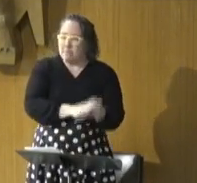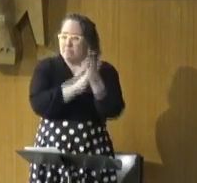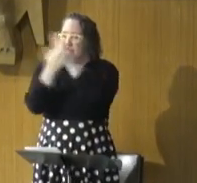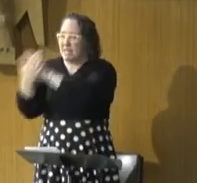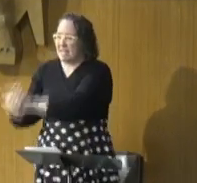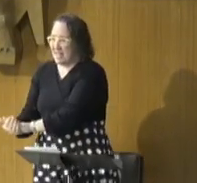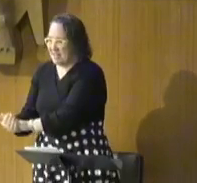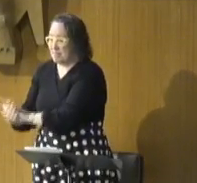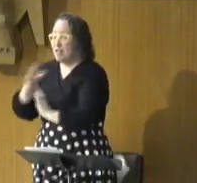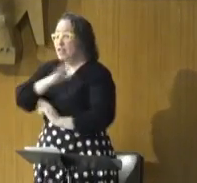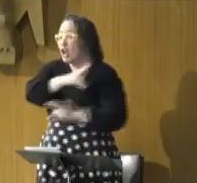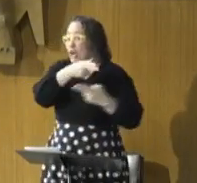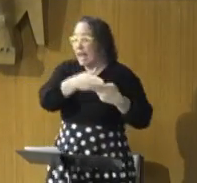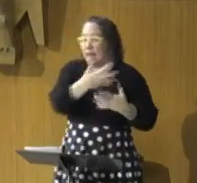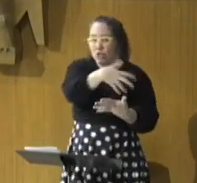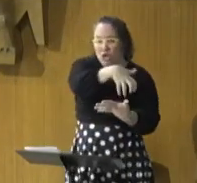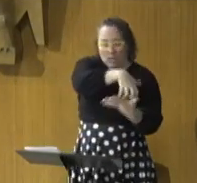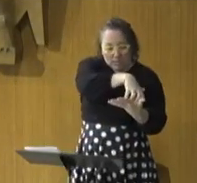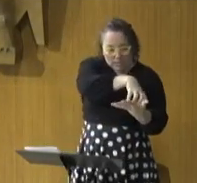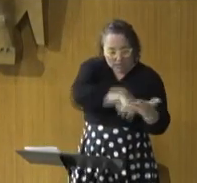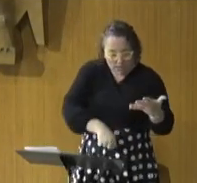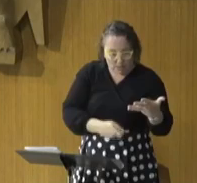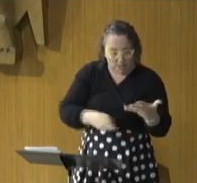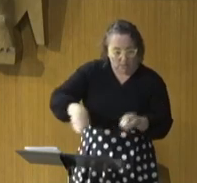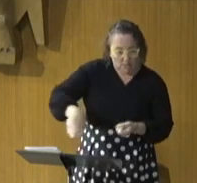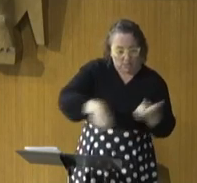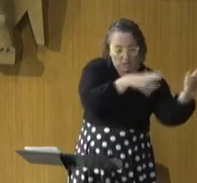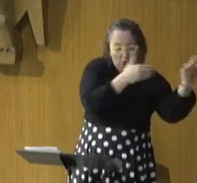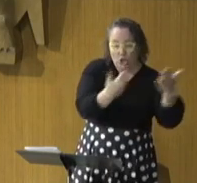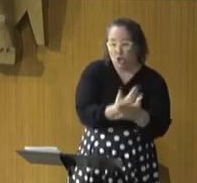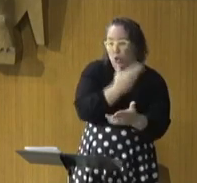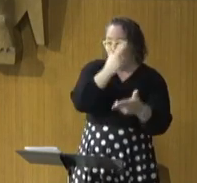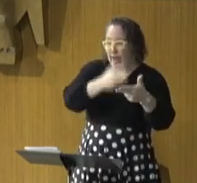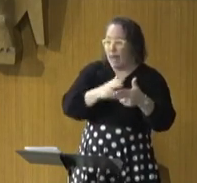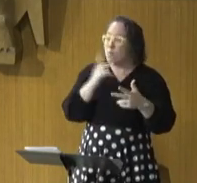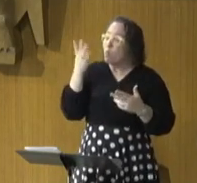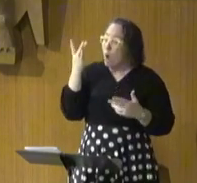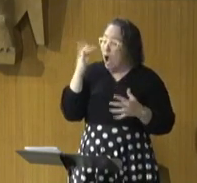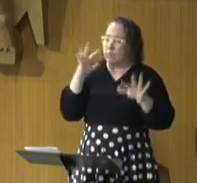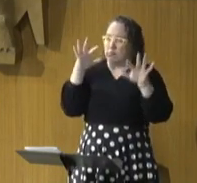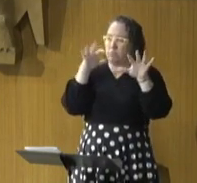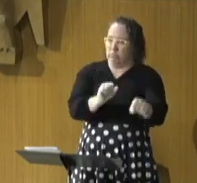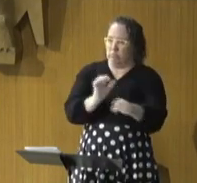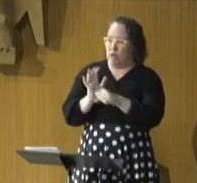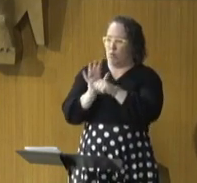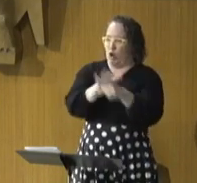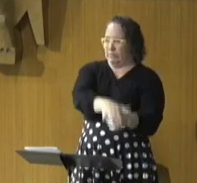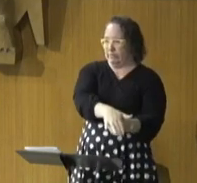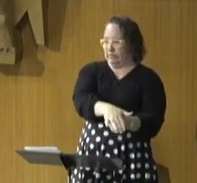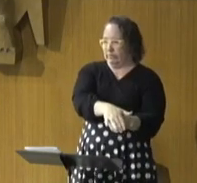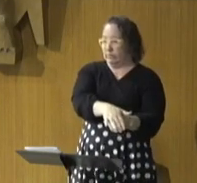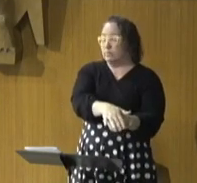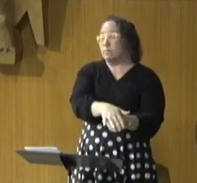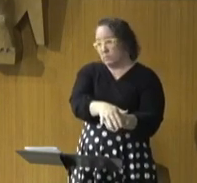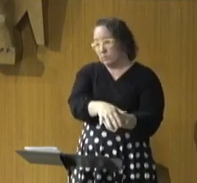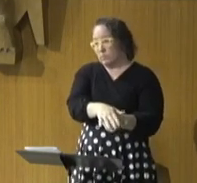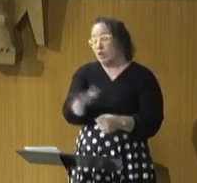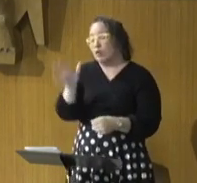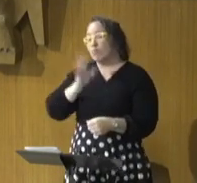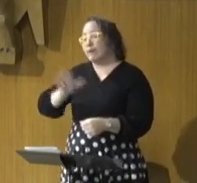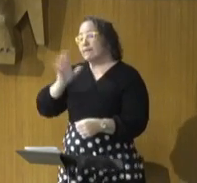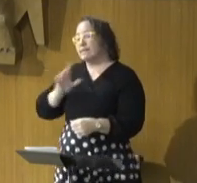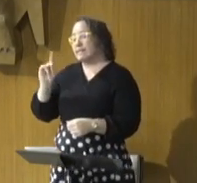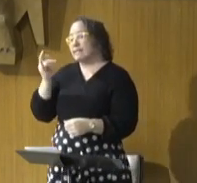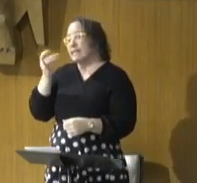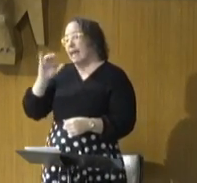their names are stripped away, and they're given new names as a way to claim them and oppress them. Previously, Daniel had